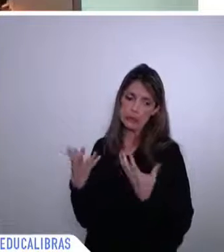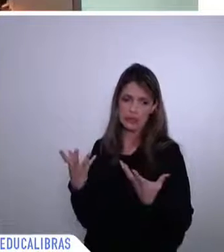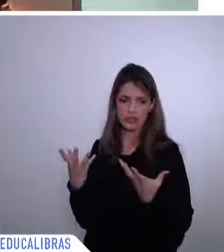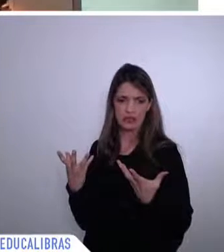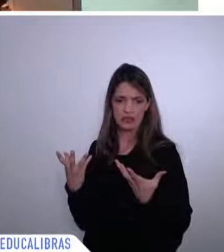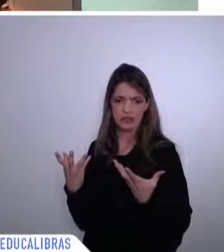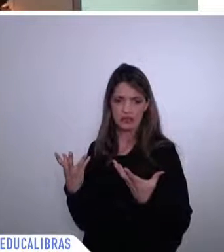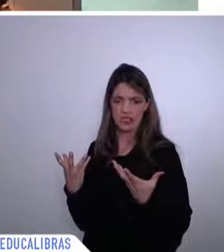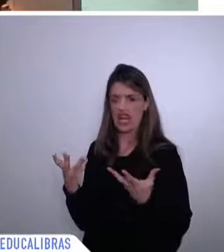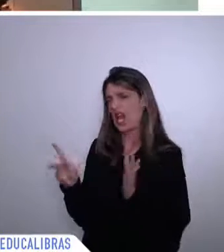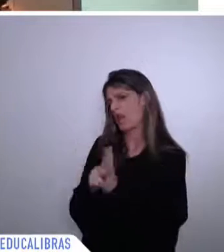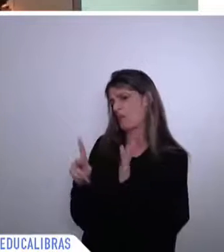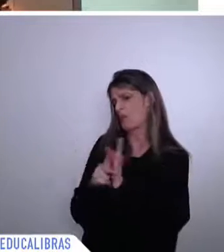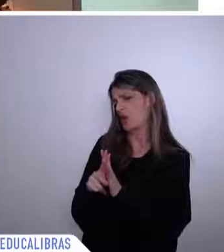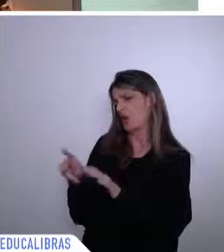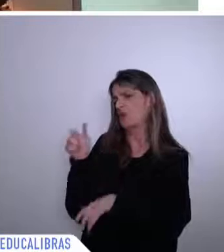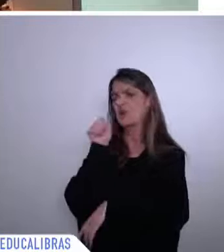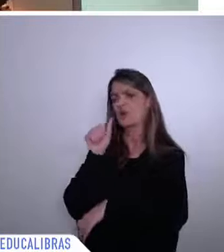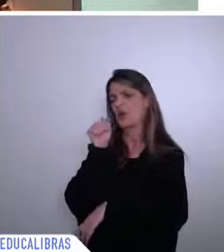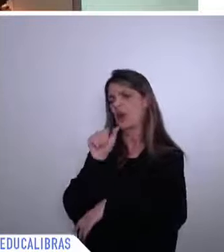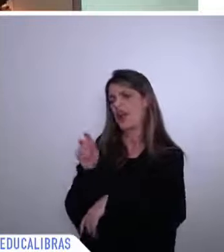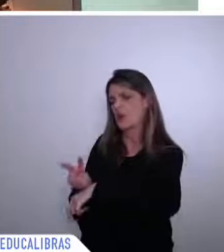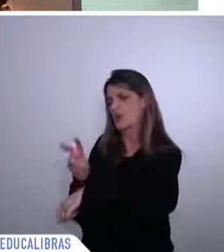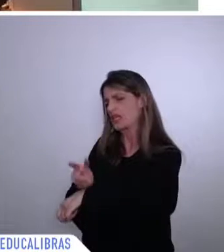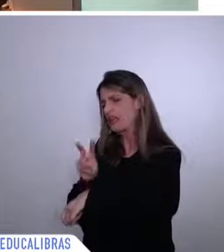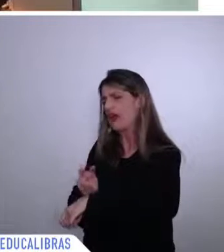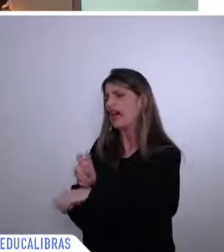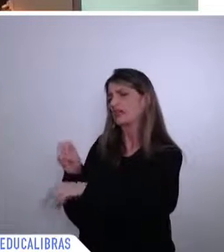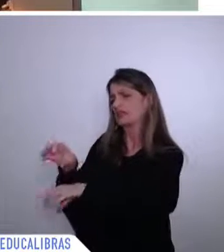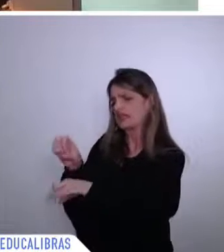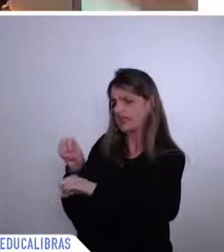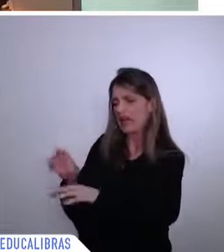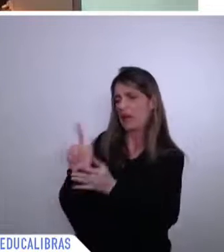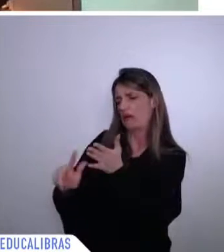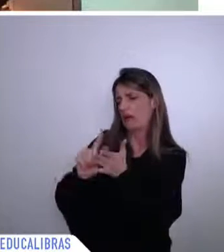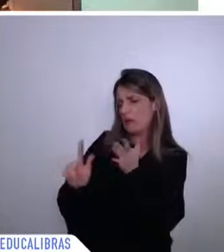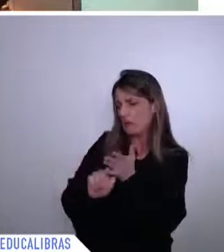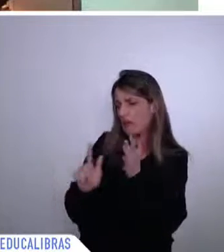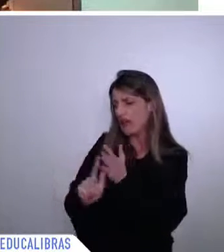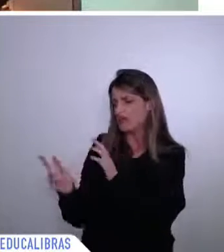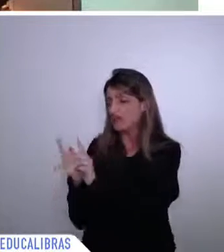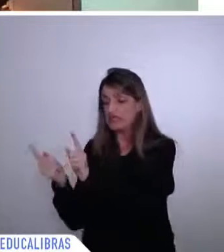ability, which are considered normal abilities for women.